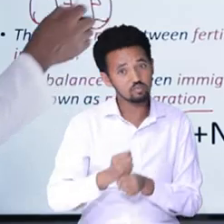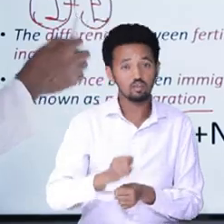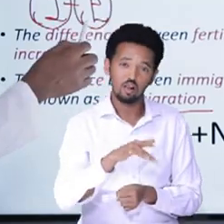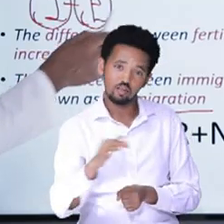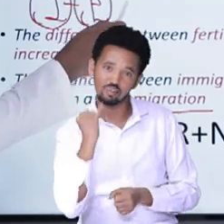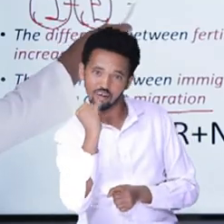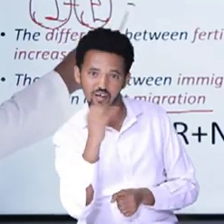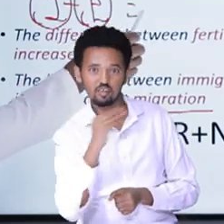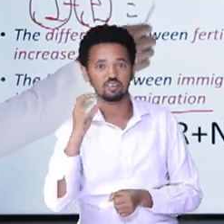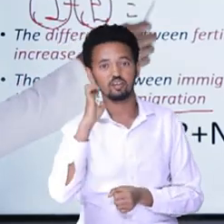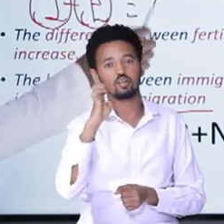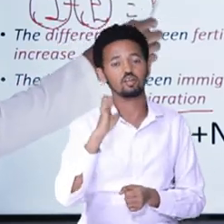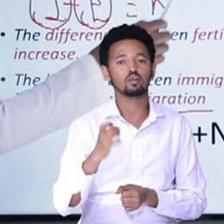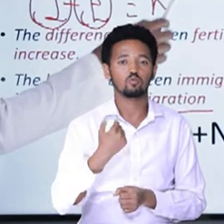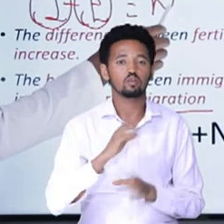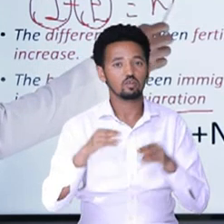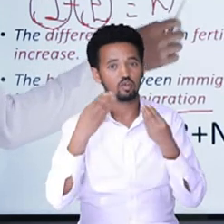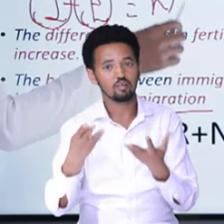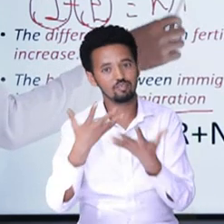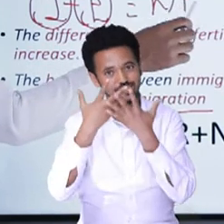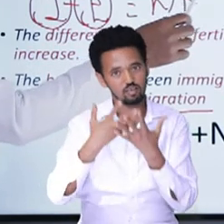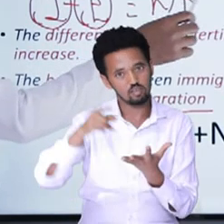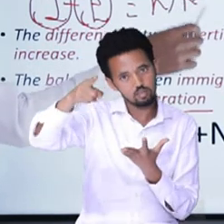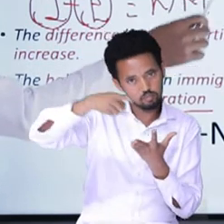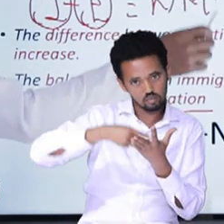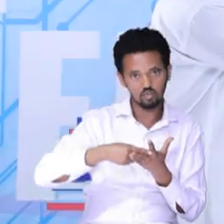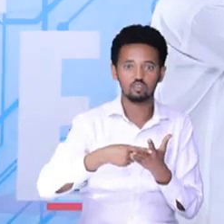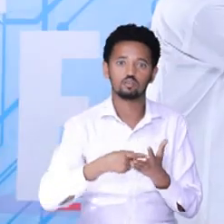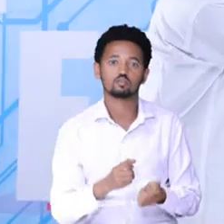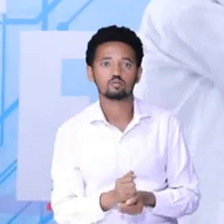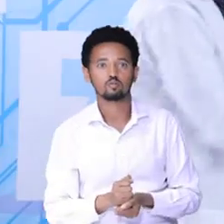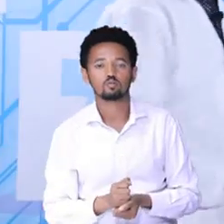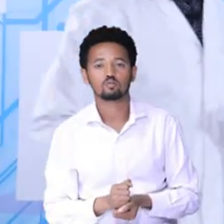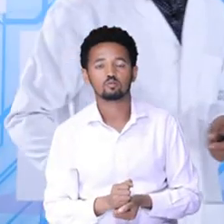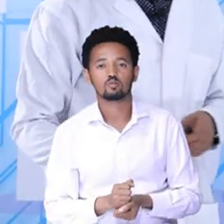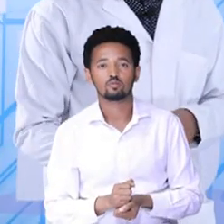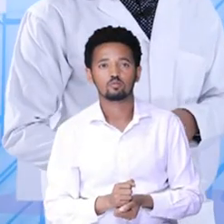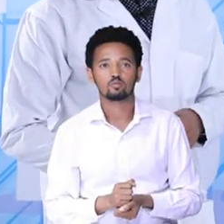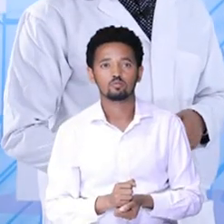from letter E, you will get net migration rate.